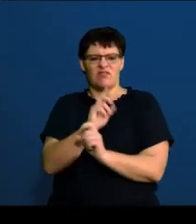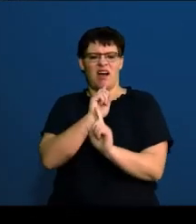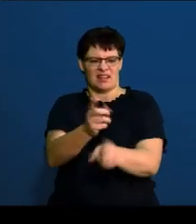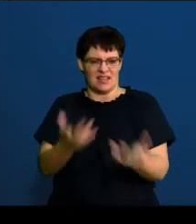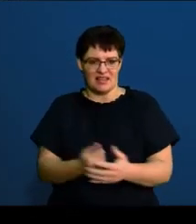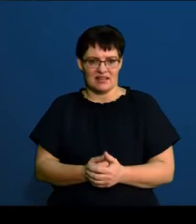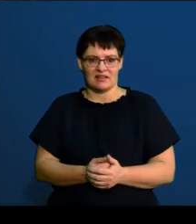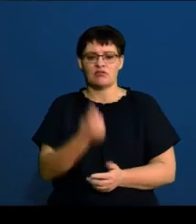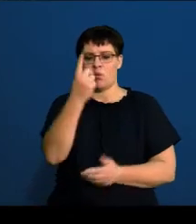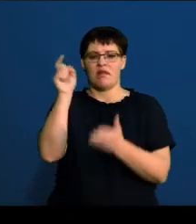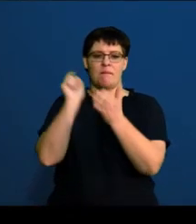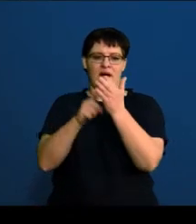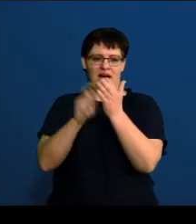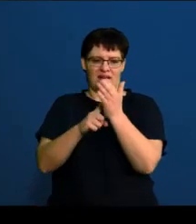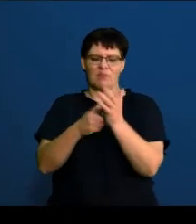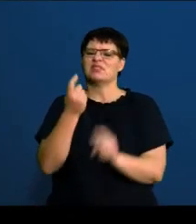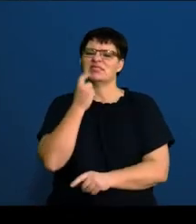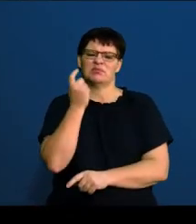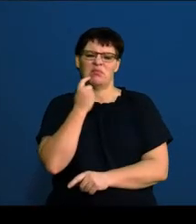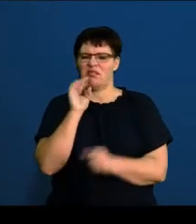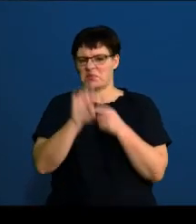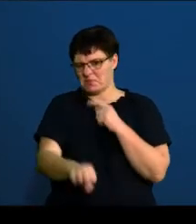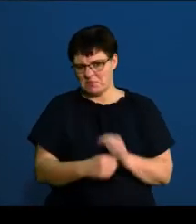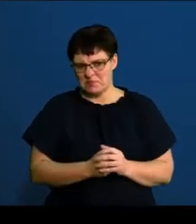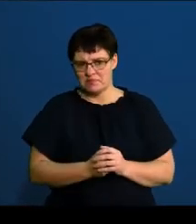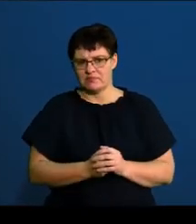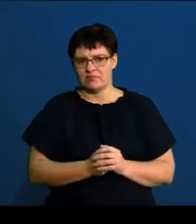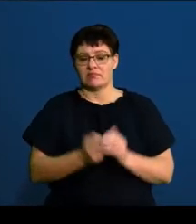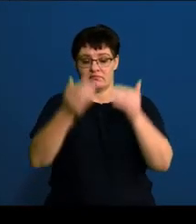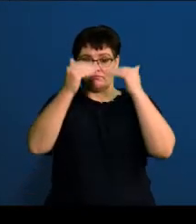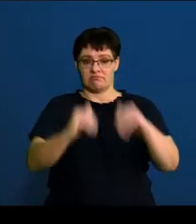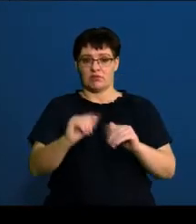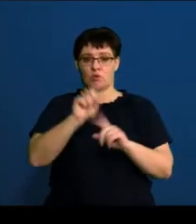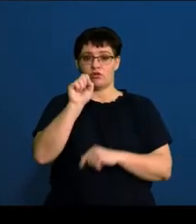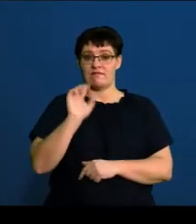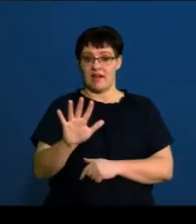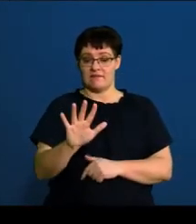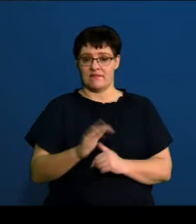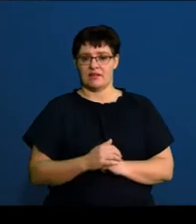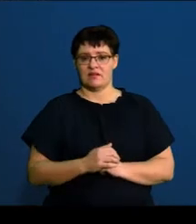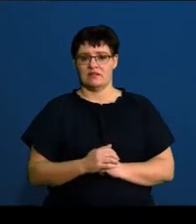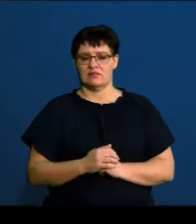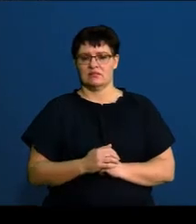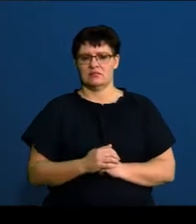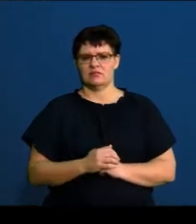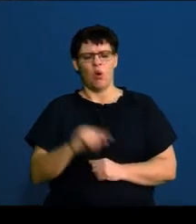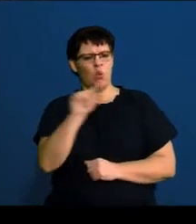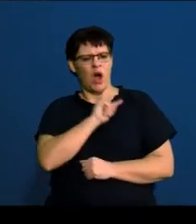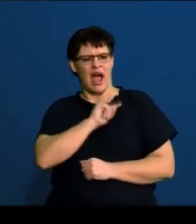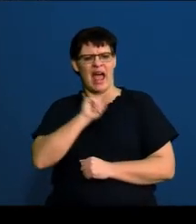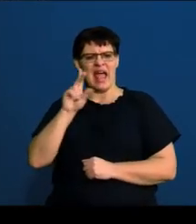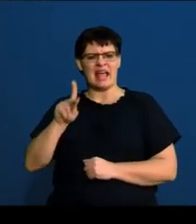just 1 mark there, and it's a very simple 1 mark. And then question 5. Why is Kellogg's